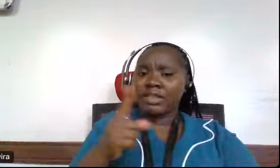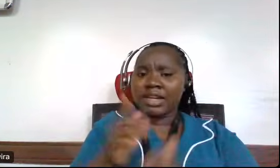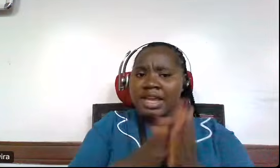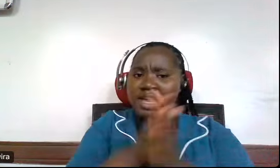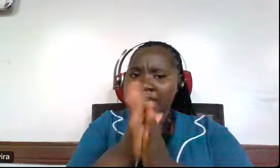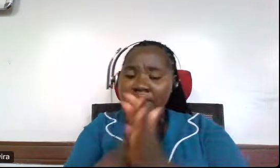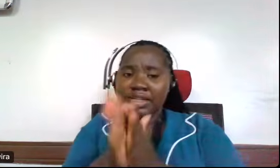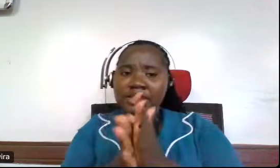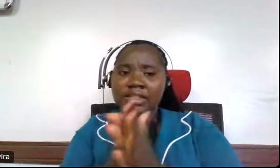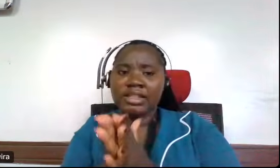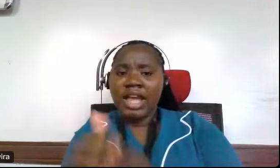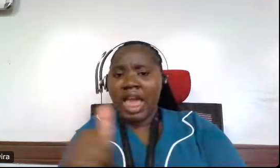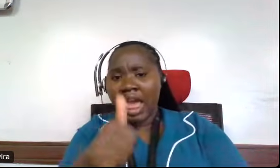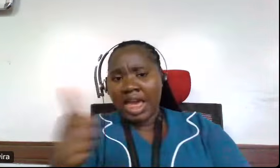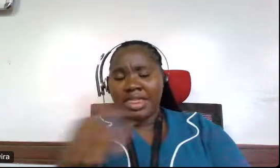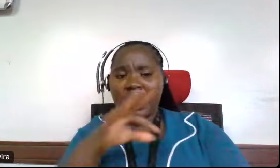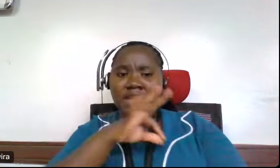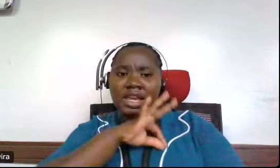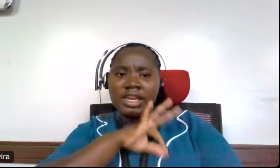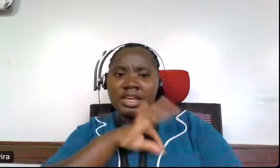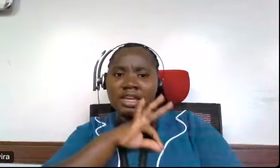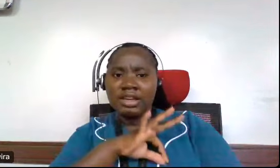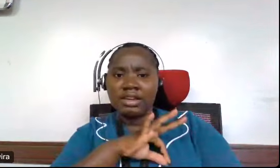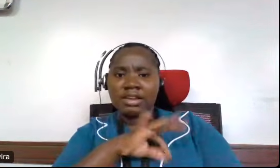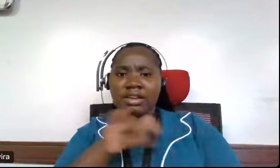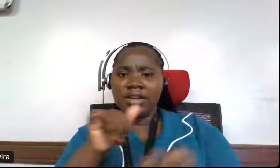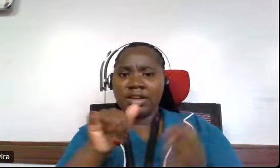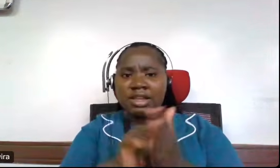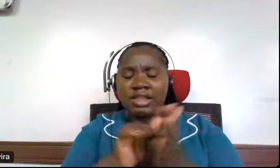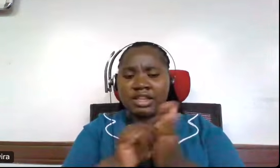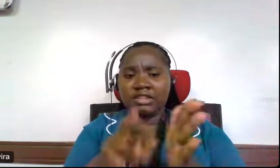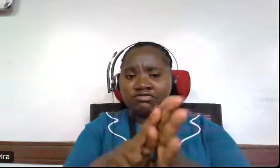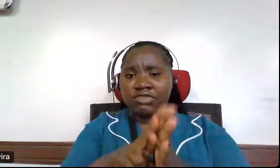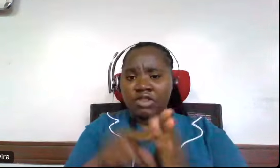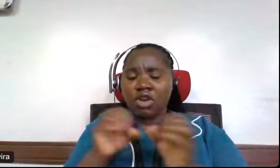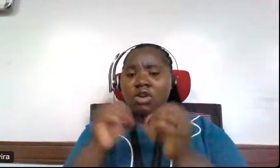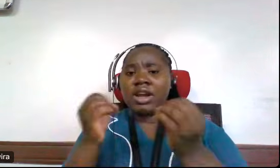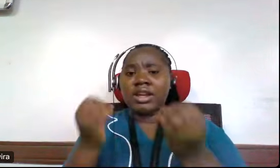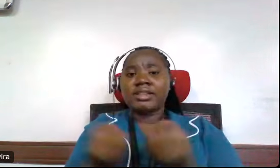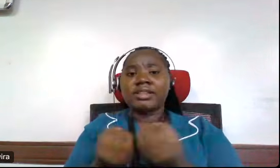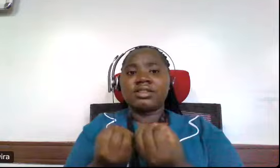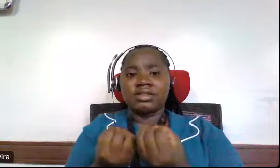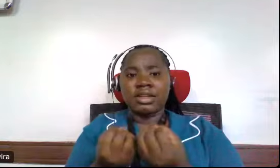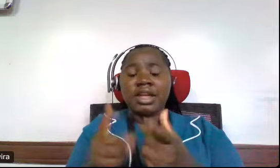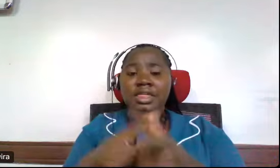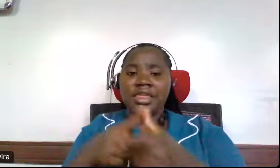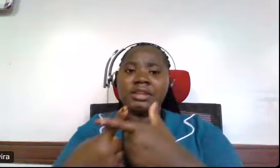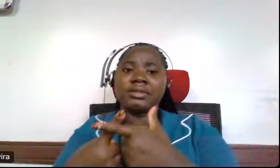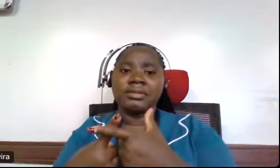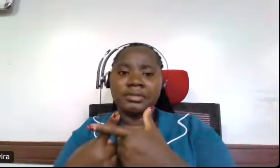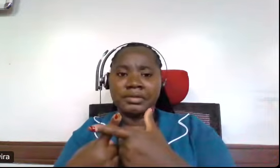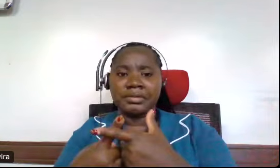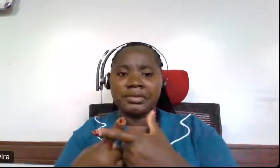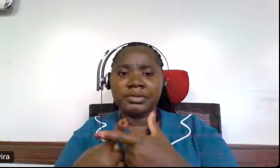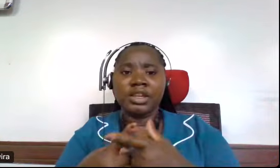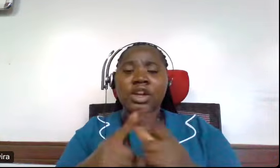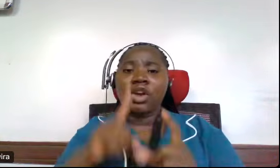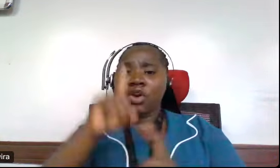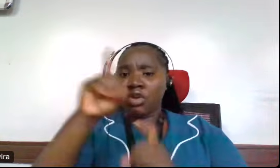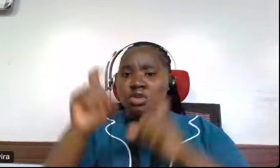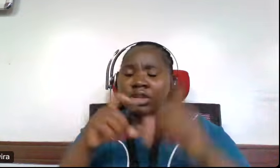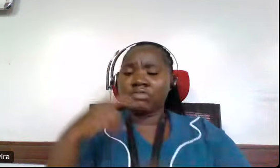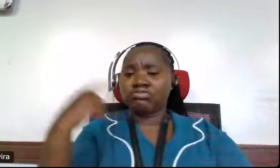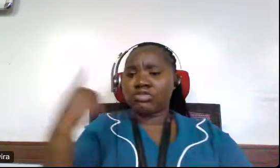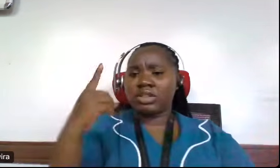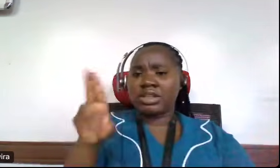as other income that have been received by your organization. Then you can claim, the only expenses that